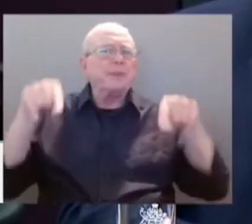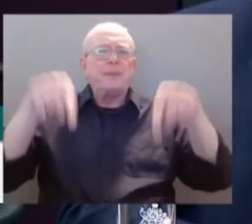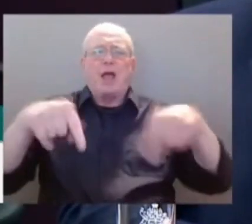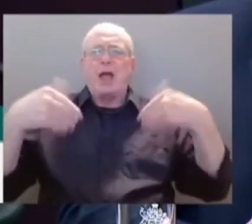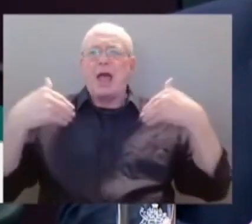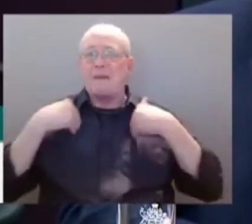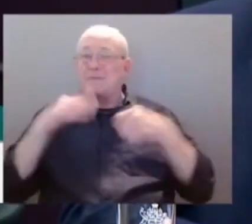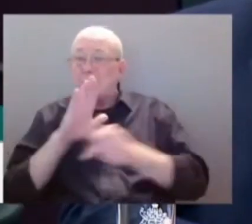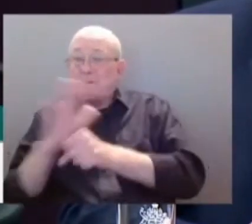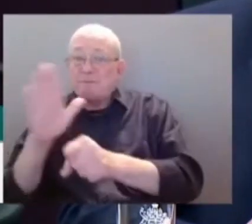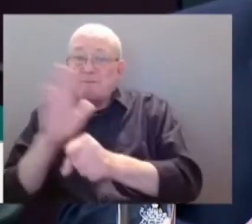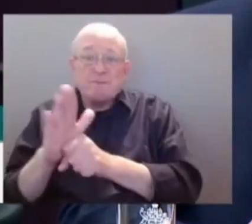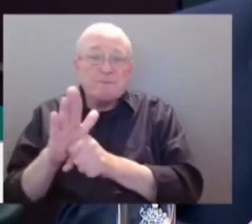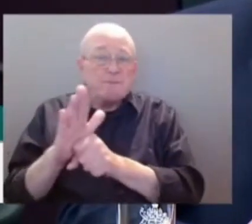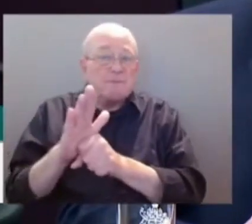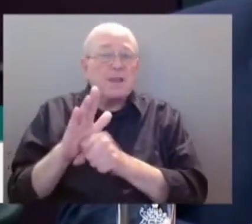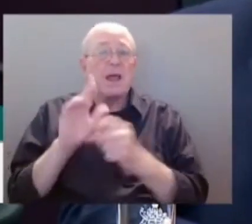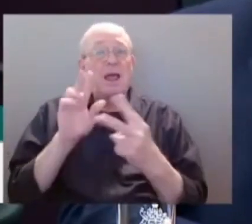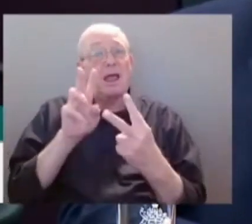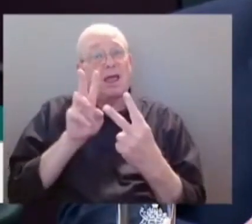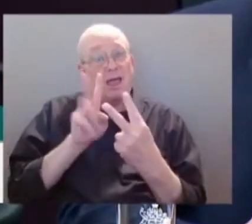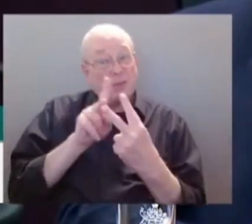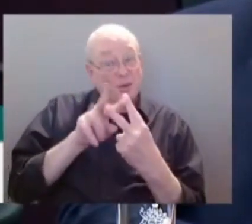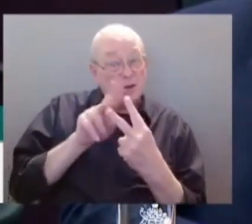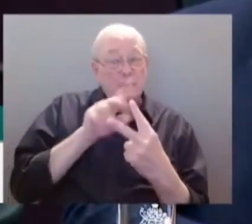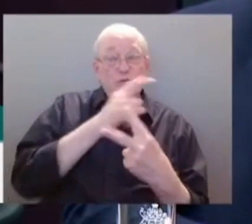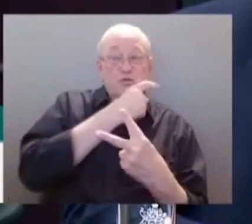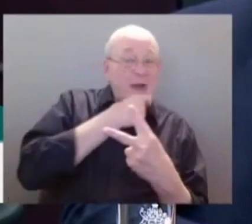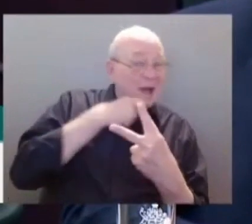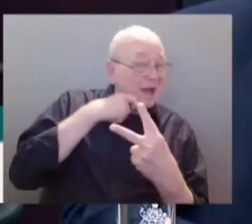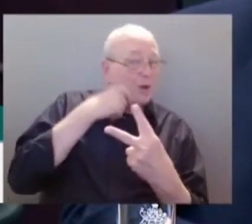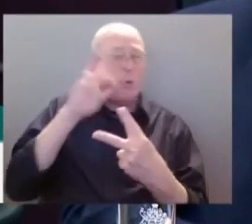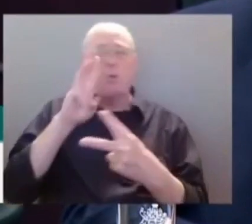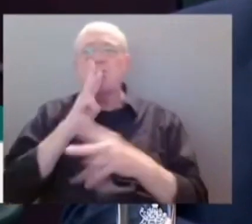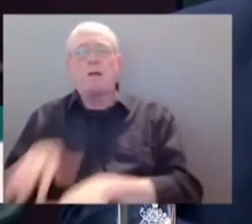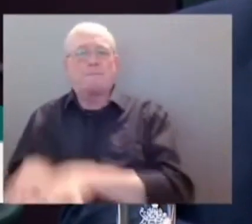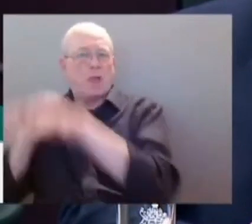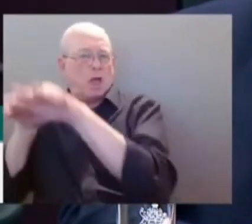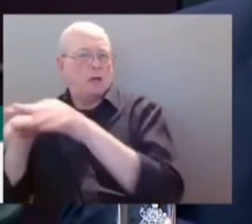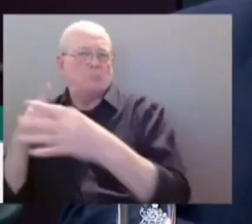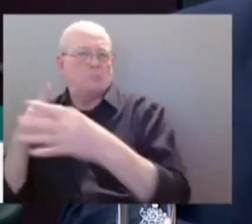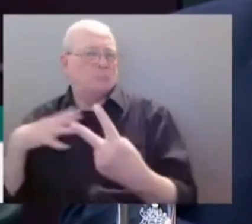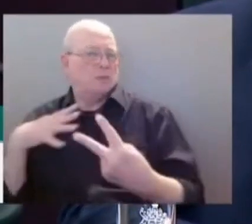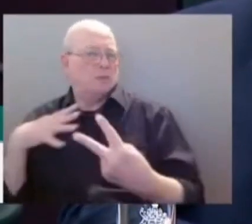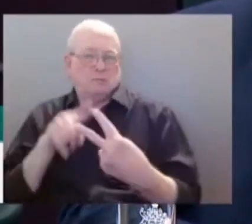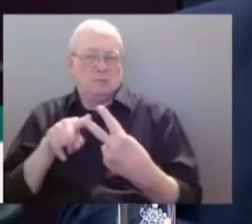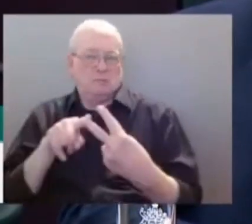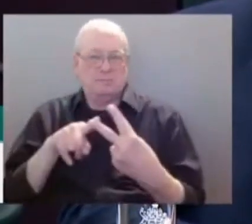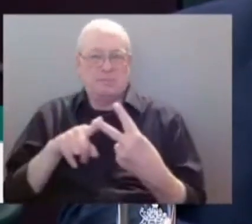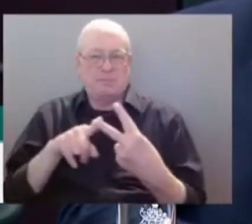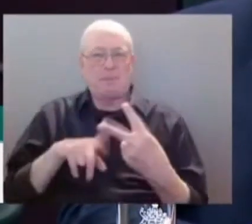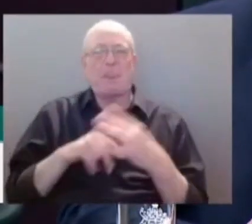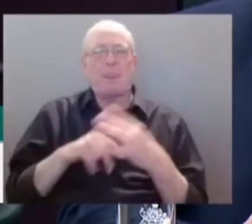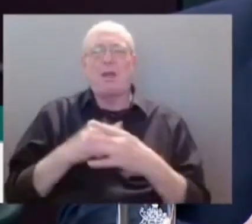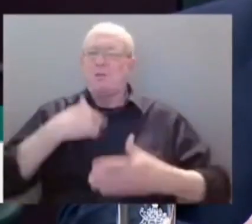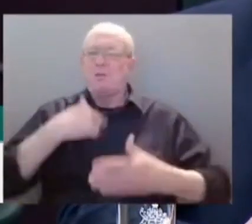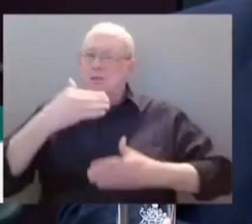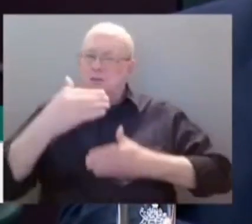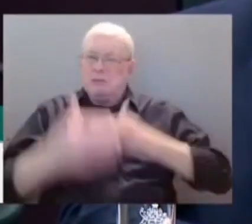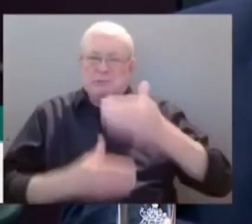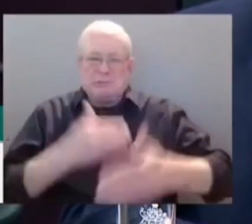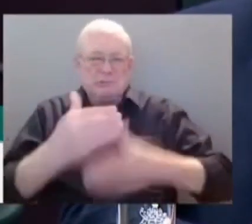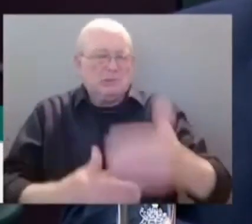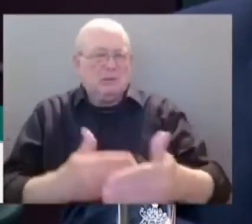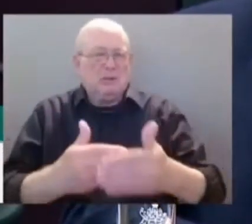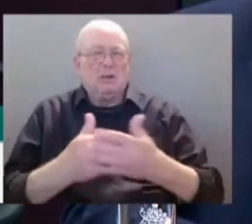drought situations moving forward. We are moving forward very quickly, as we've articulated. We do not have enough of that